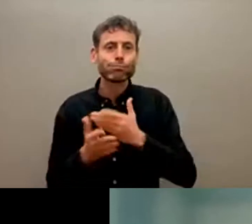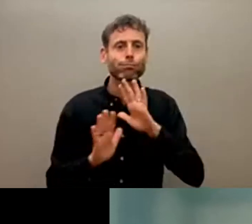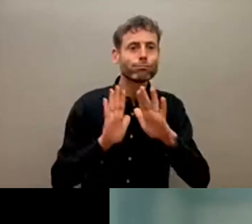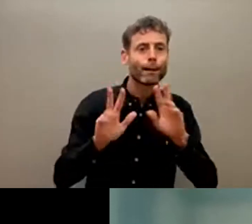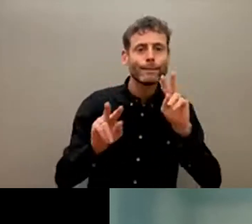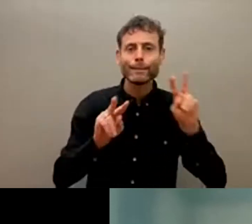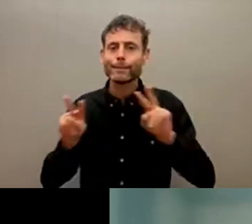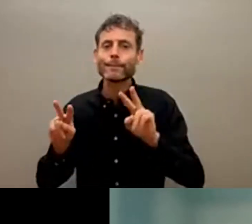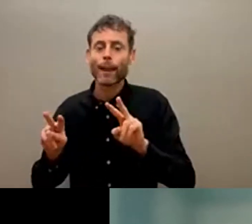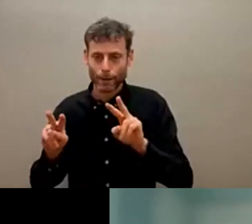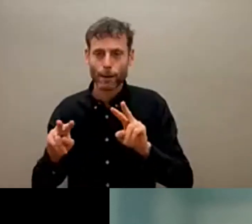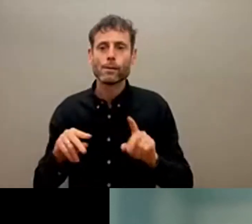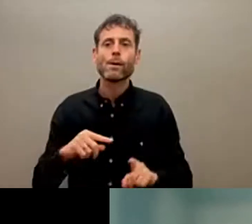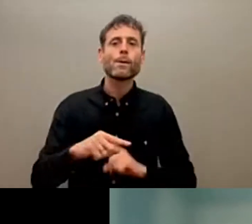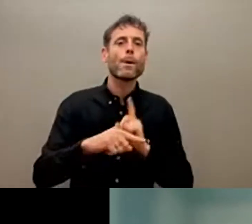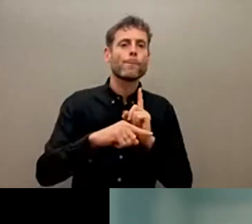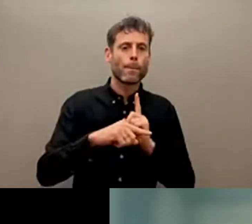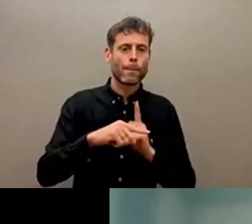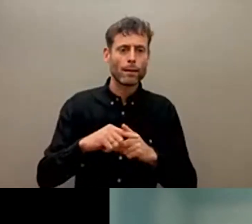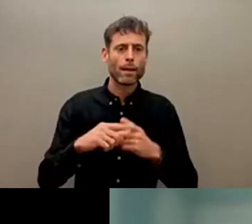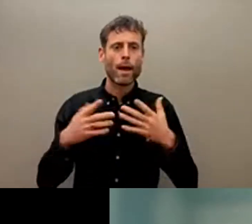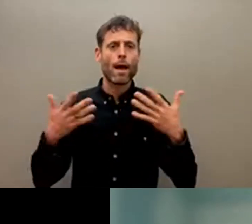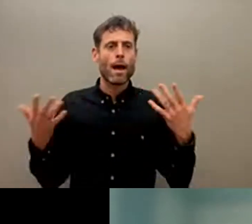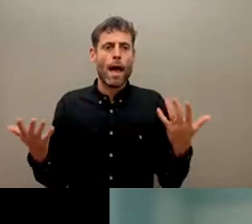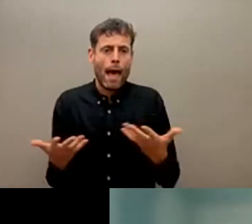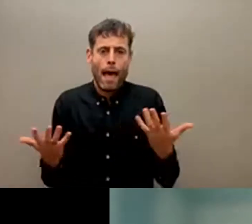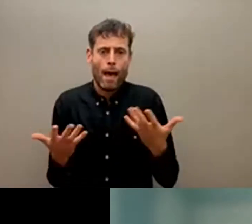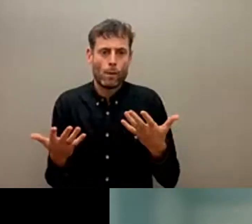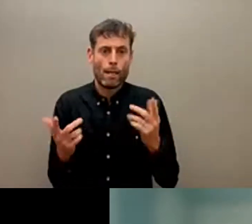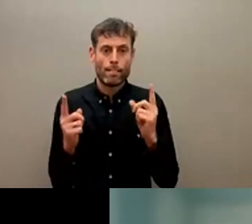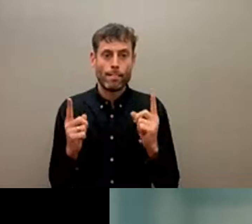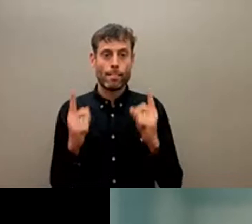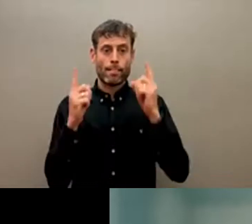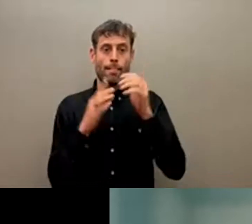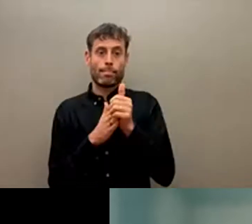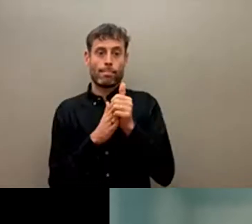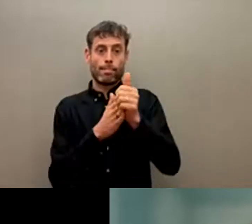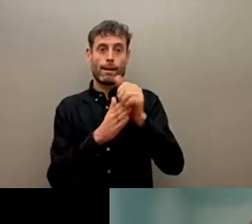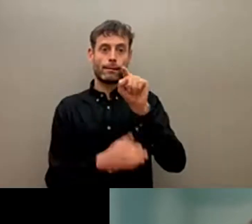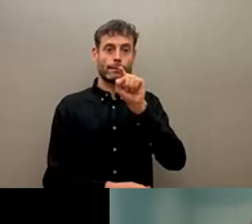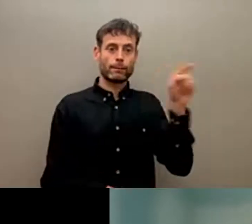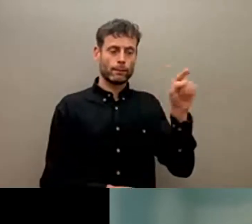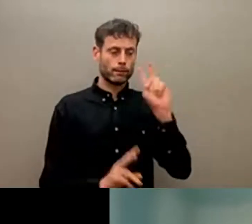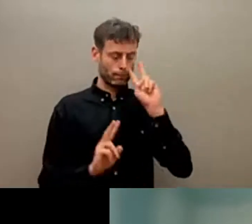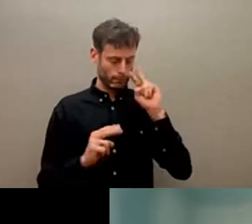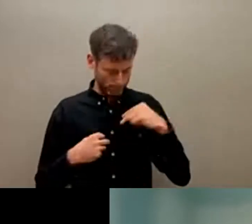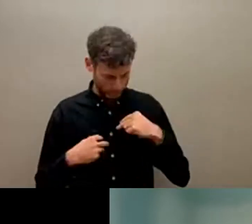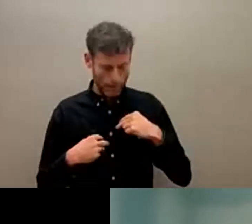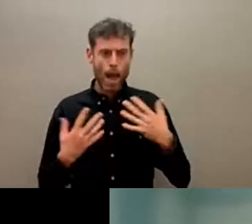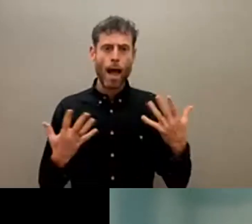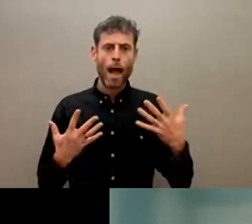around, specifically around awakening response for us as leaders, and how we can empower ourselves